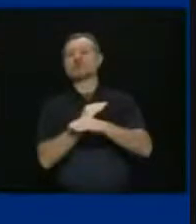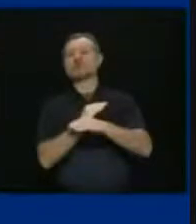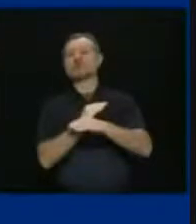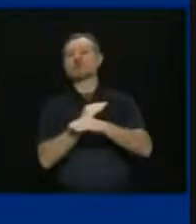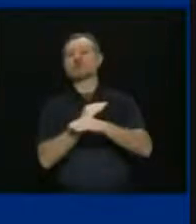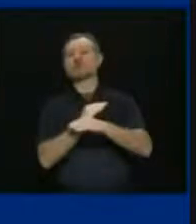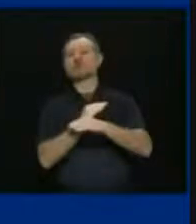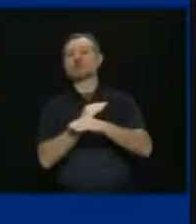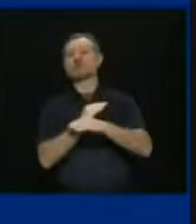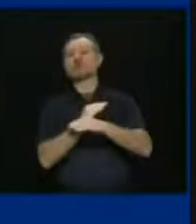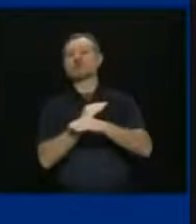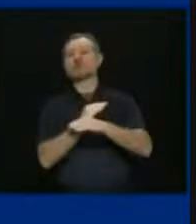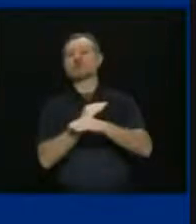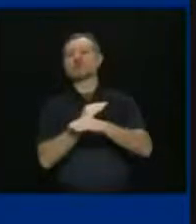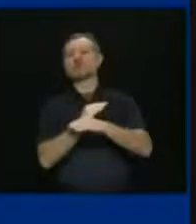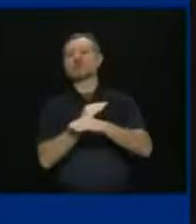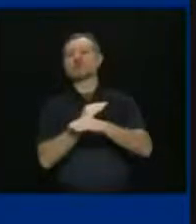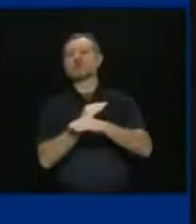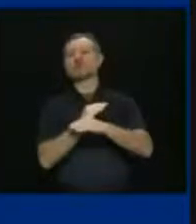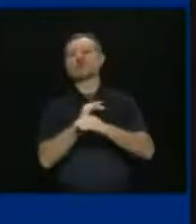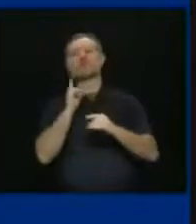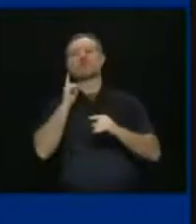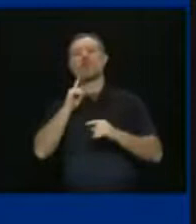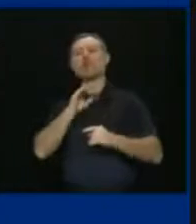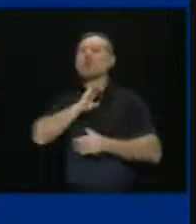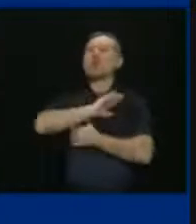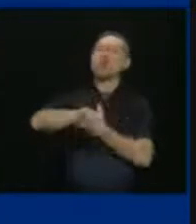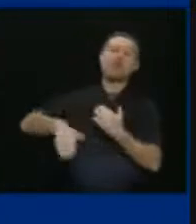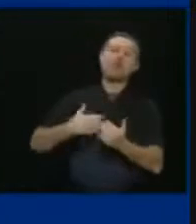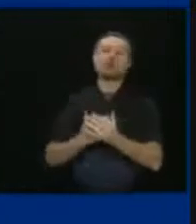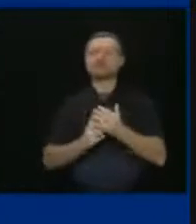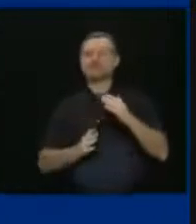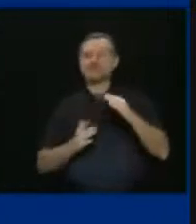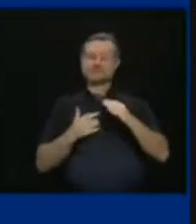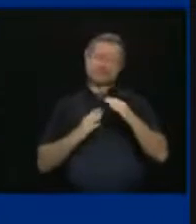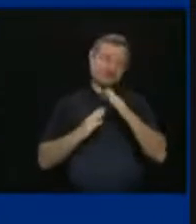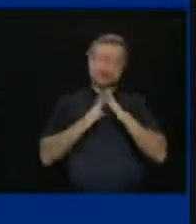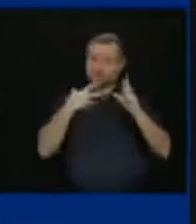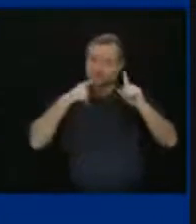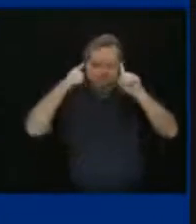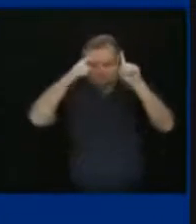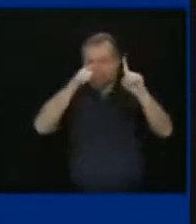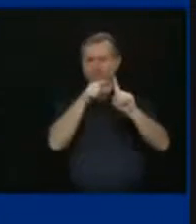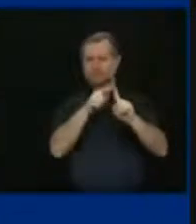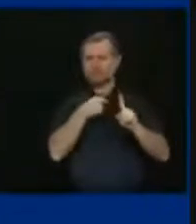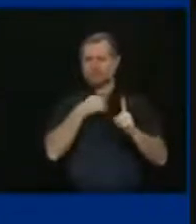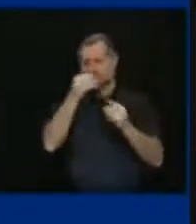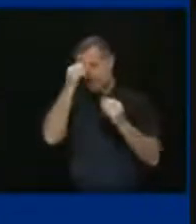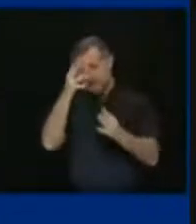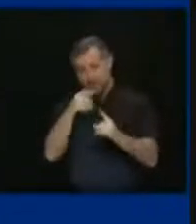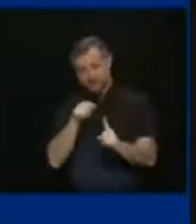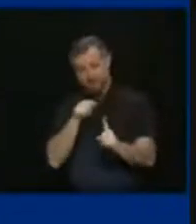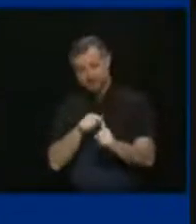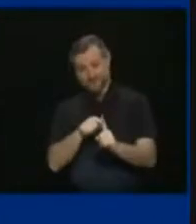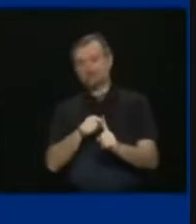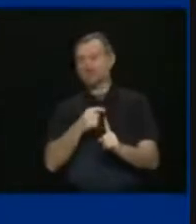about prevention. Not one. The ultimate goal to get information about